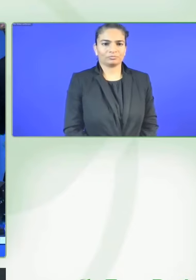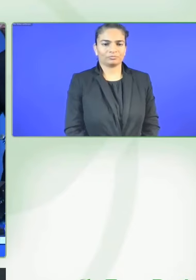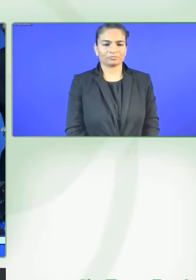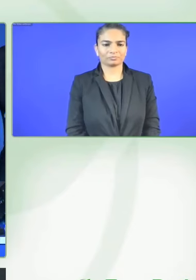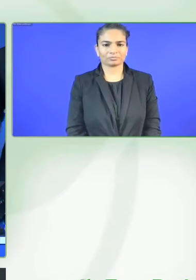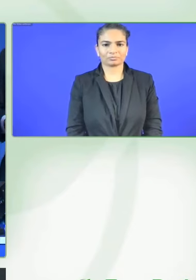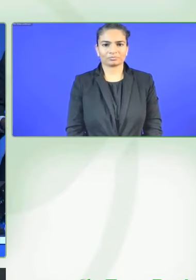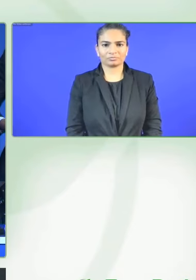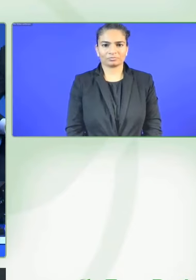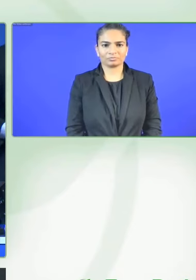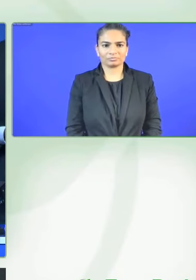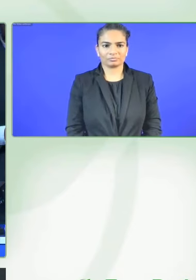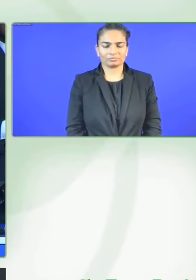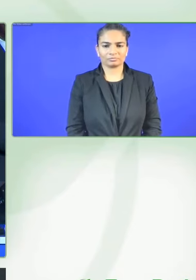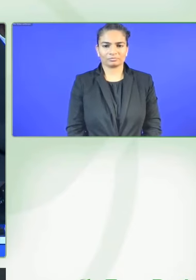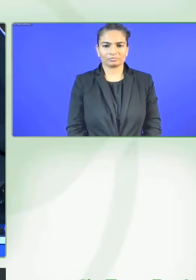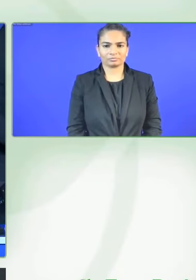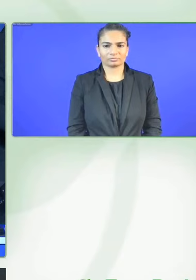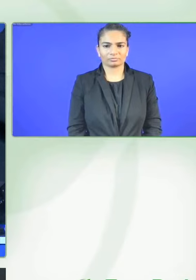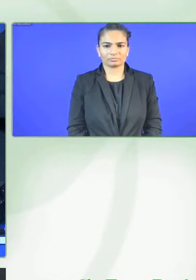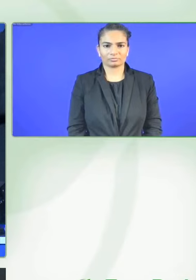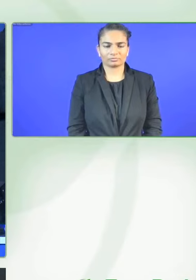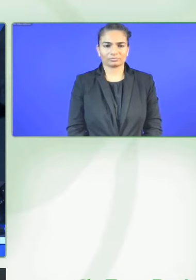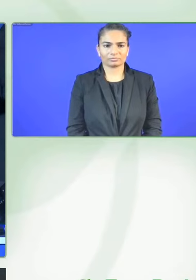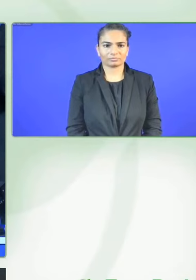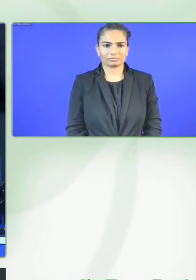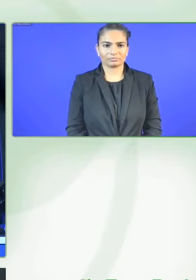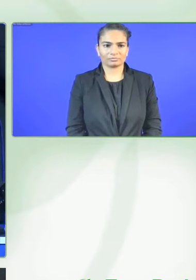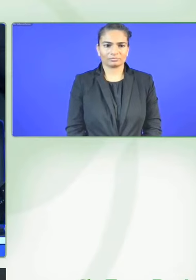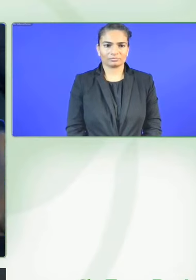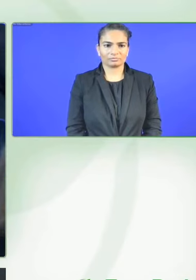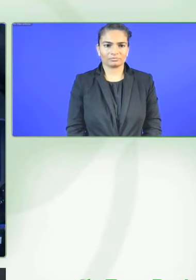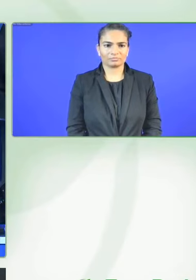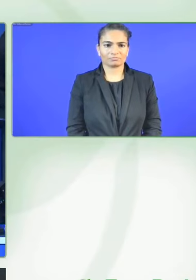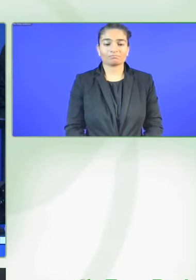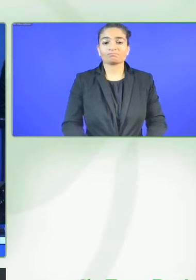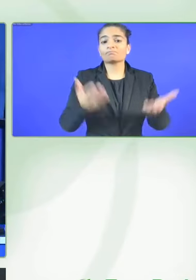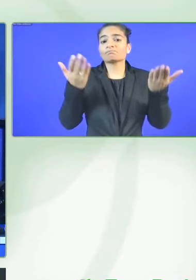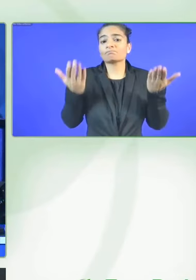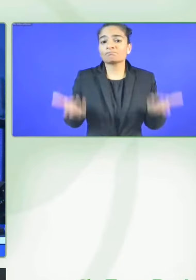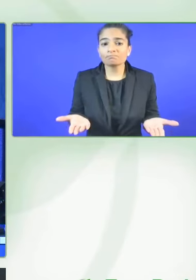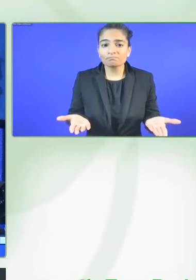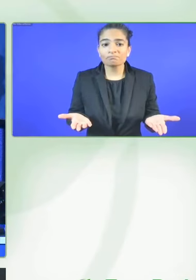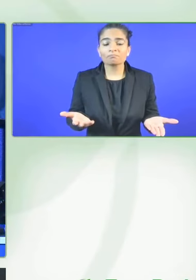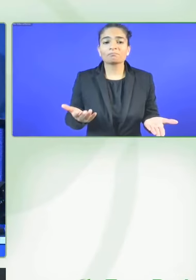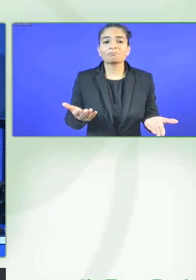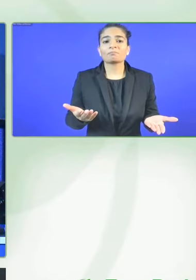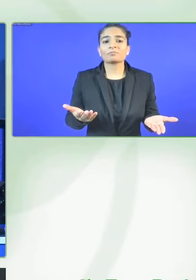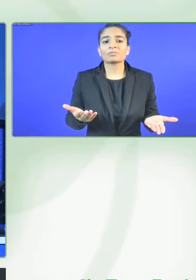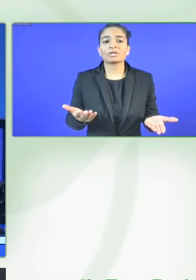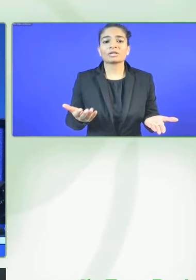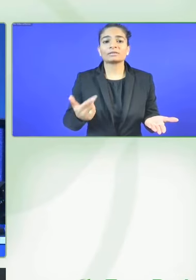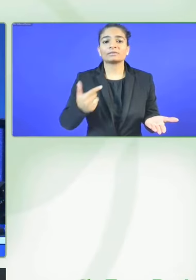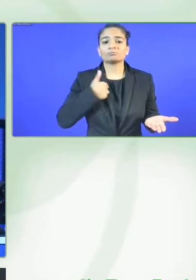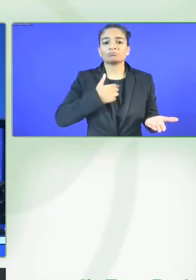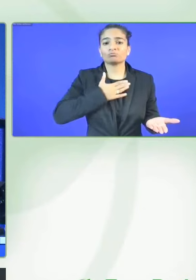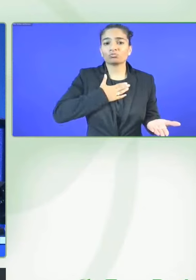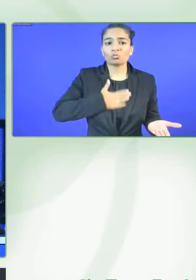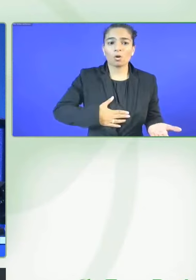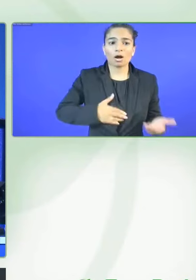and therefore ask the workshop leaders to present their workshop in 2 minutes. So I would ask